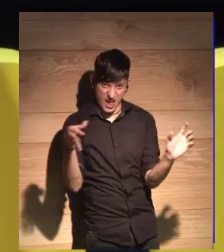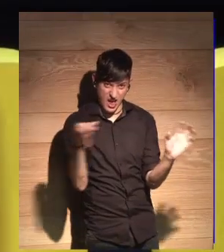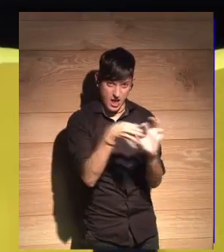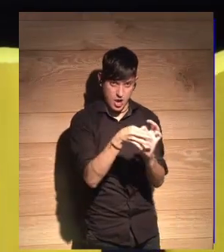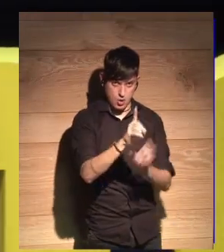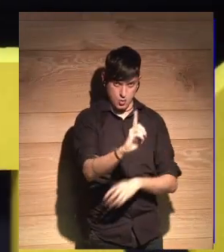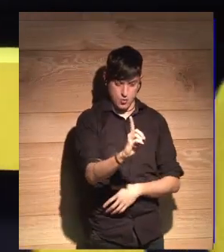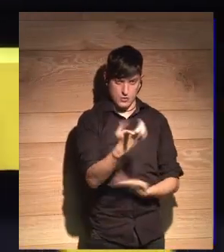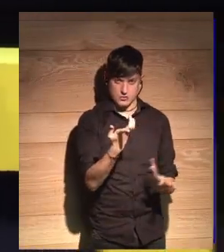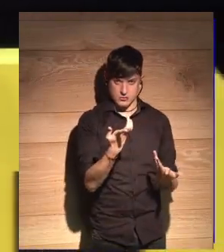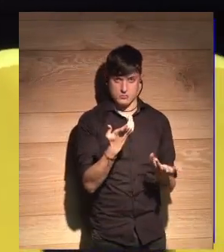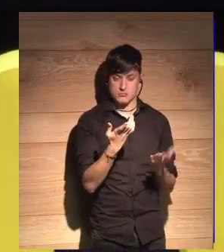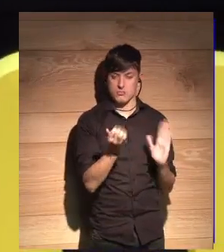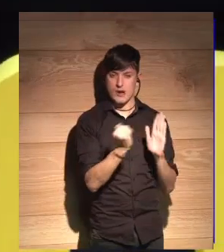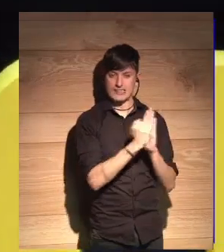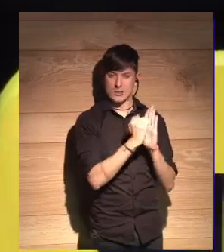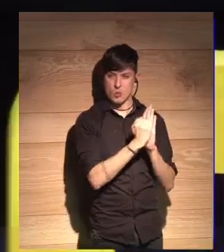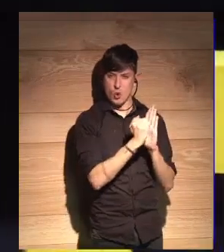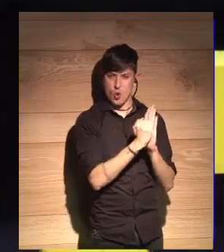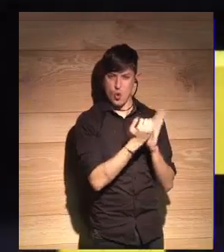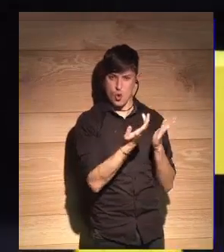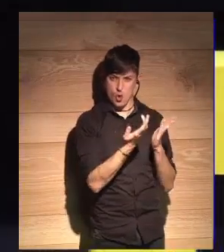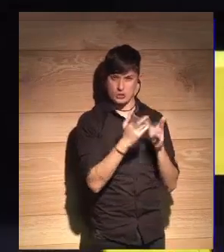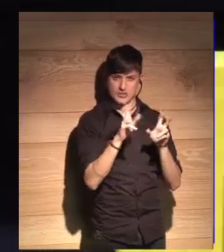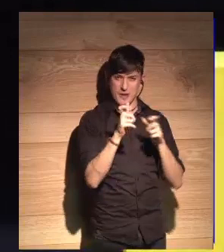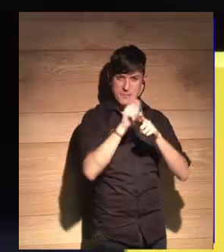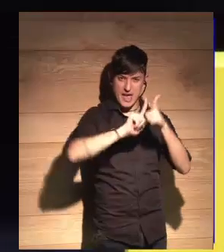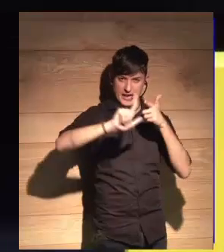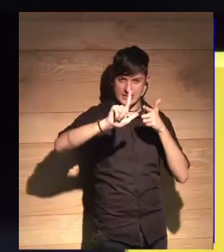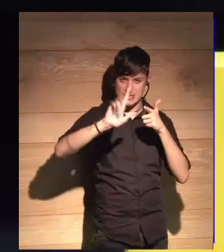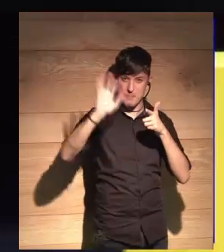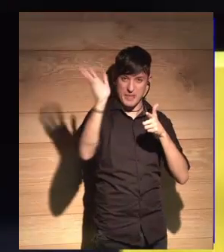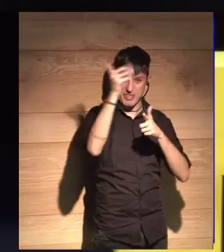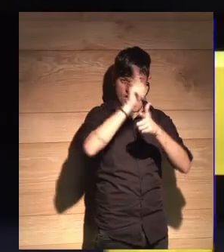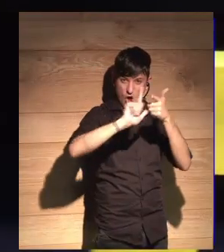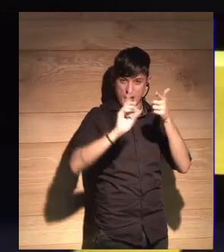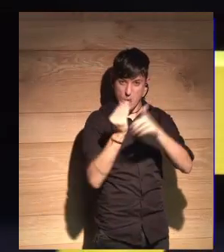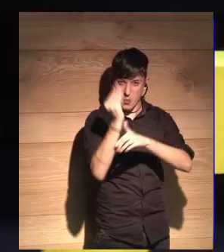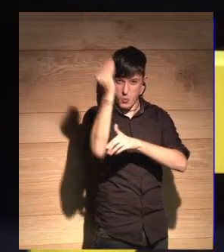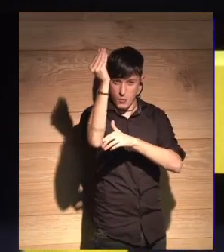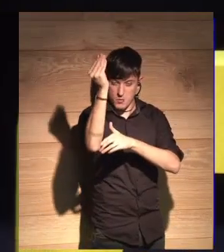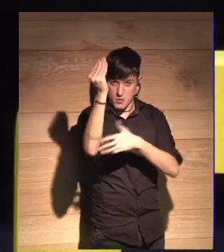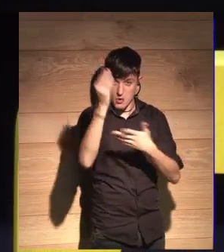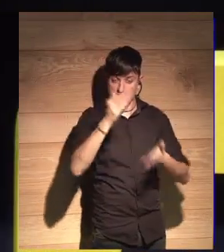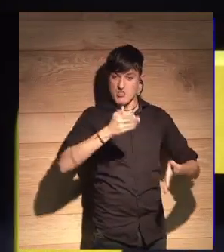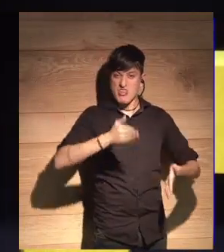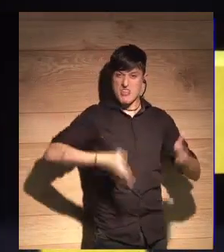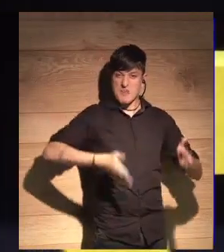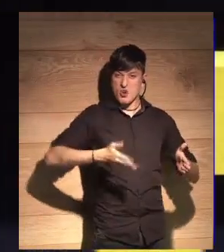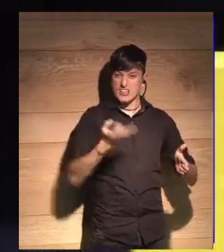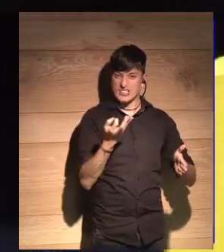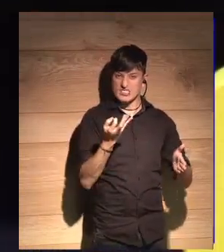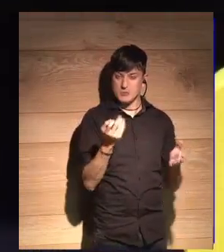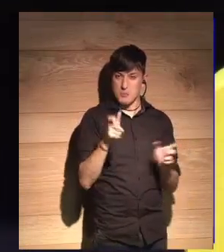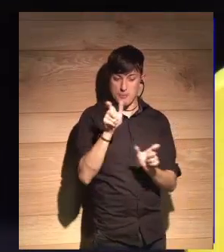space travel. A cyborg is anyone that attaches an object to themselves to adapt to a new environment. So